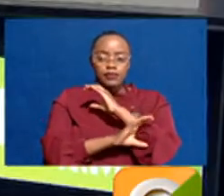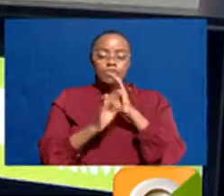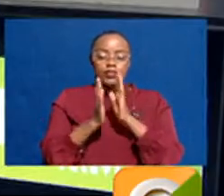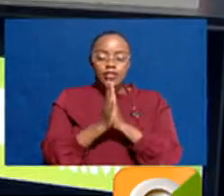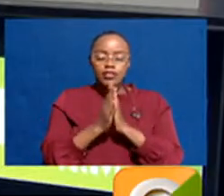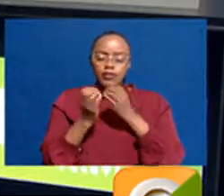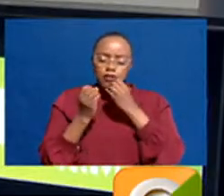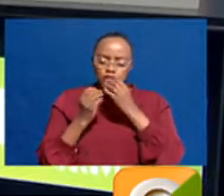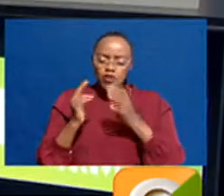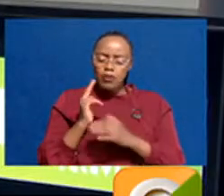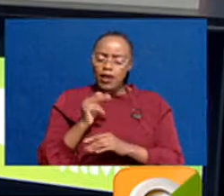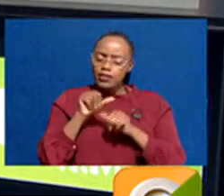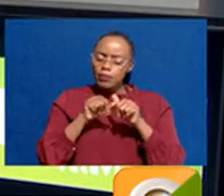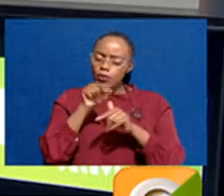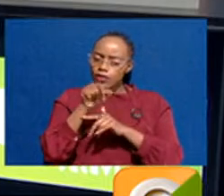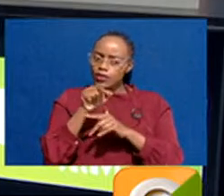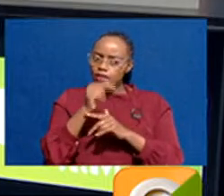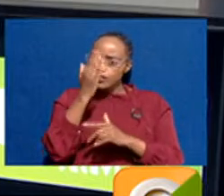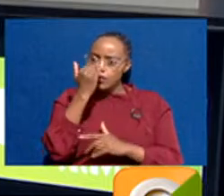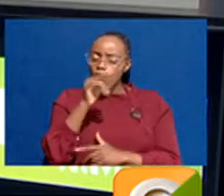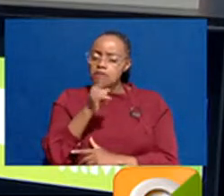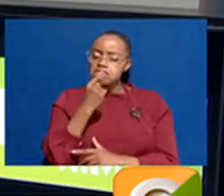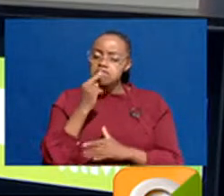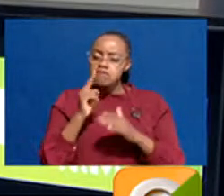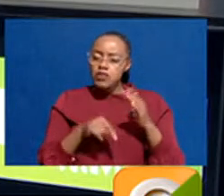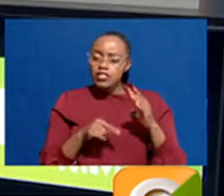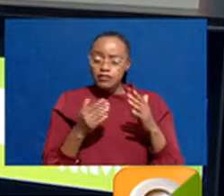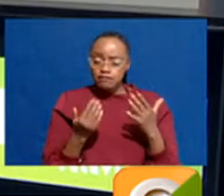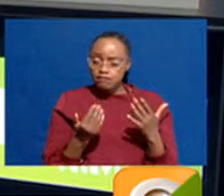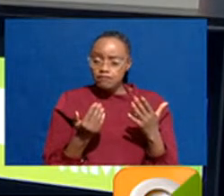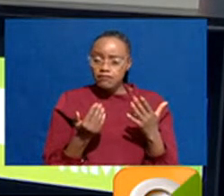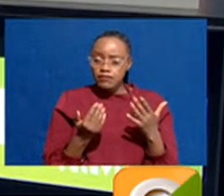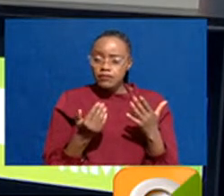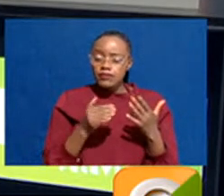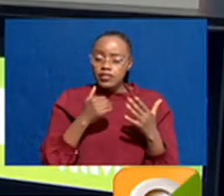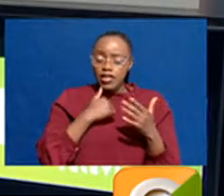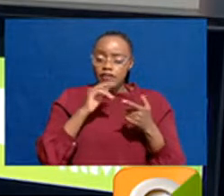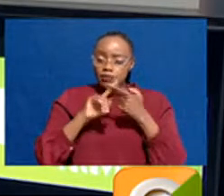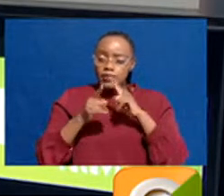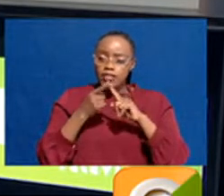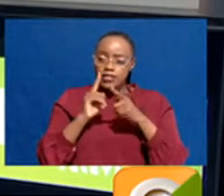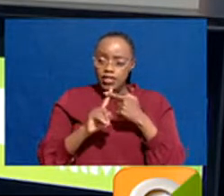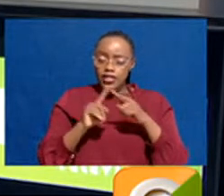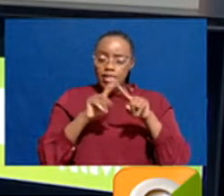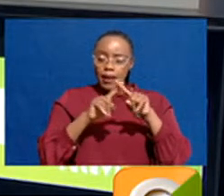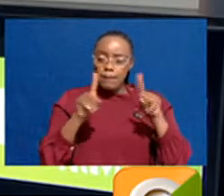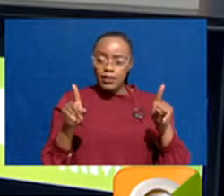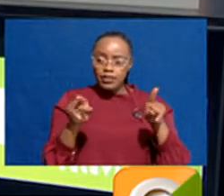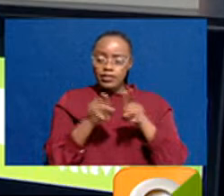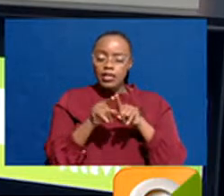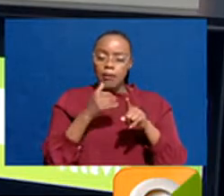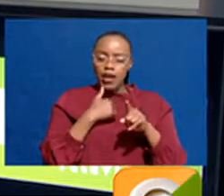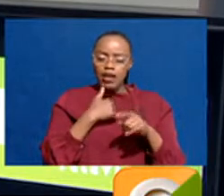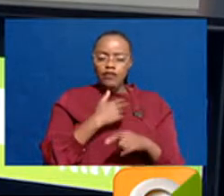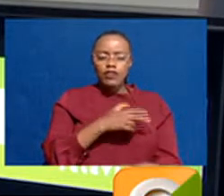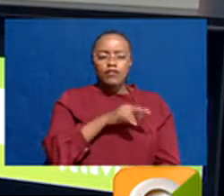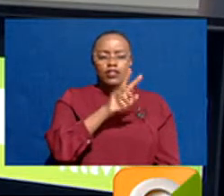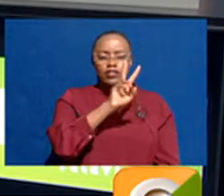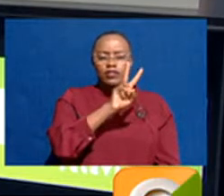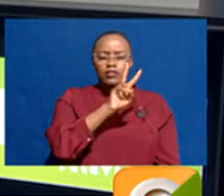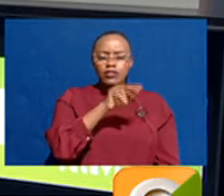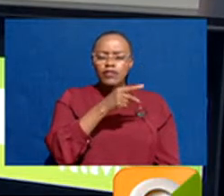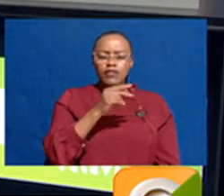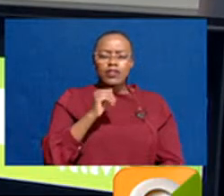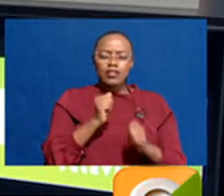because now we see that you're saying it's been standardized, but the range is still between 4,200 and